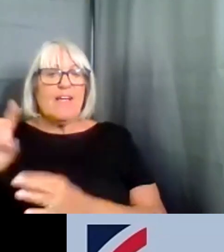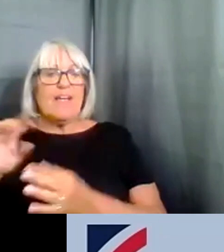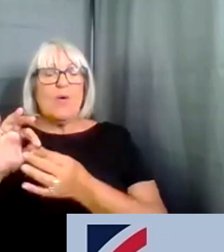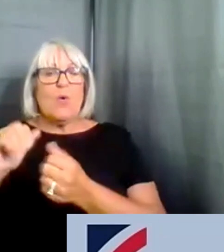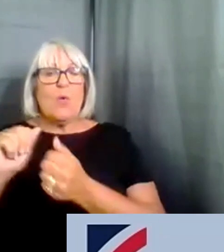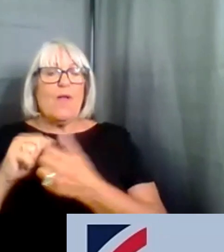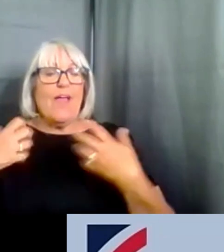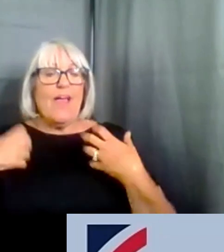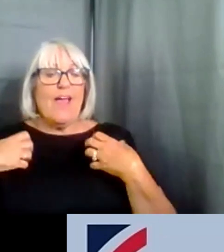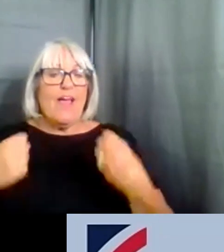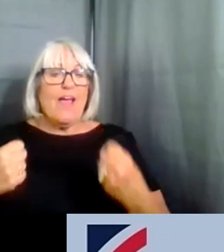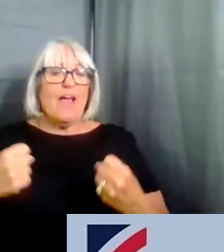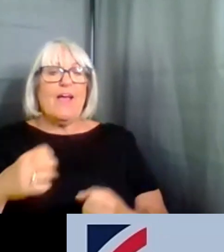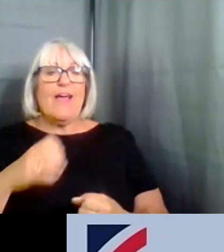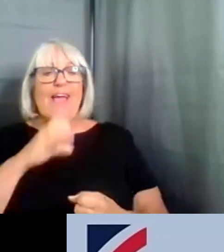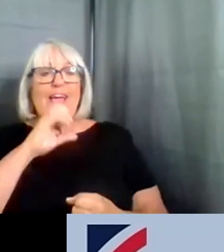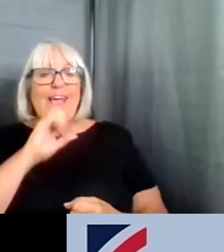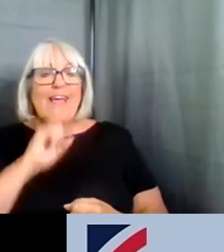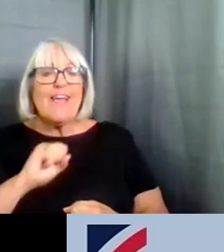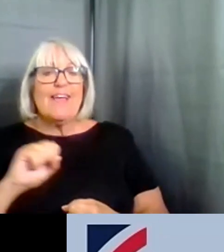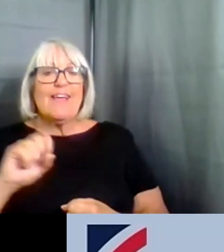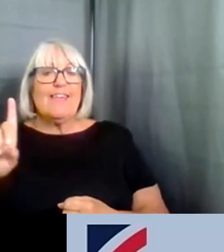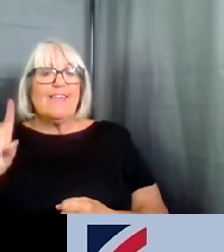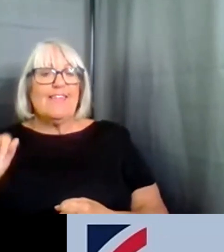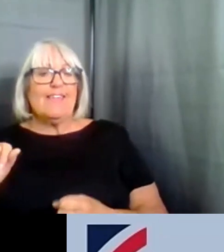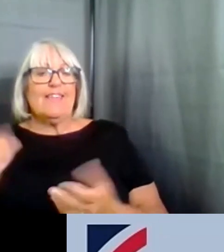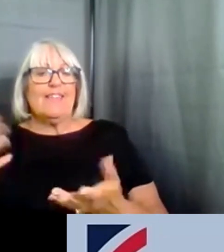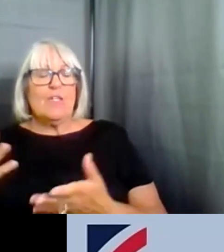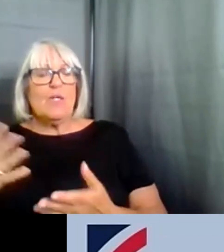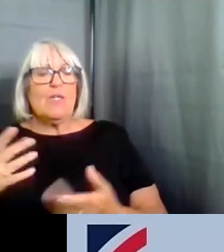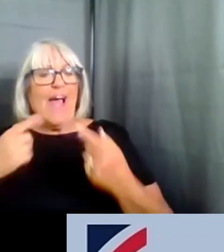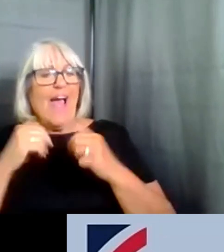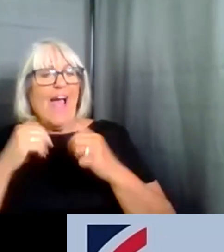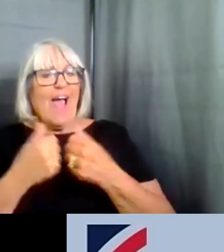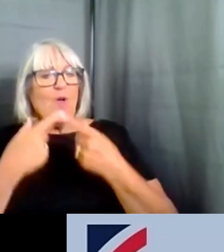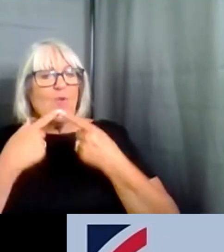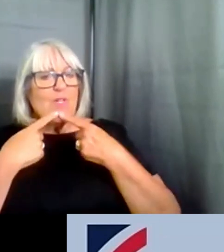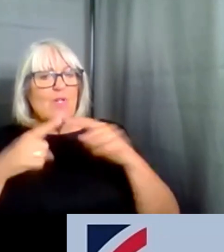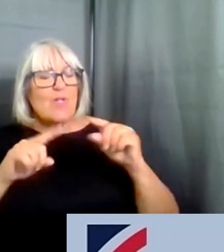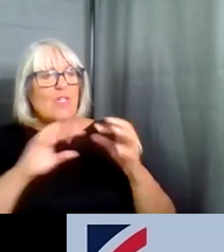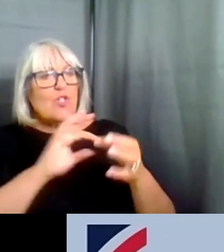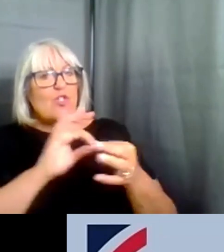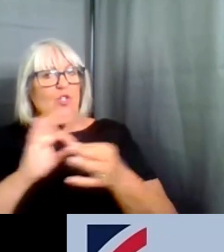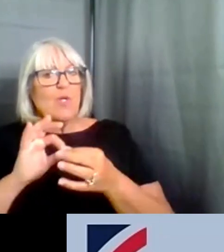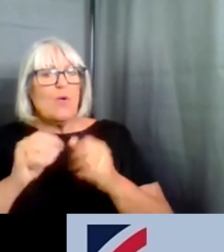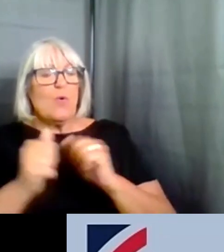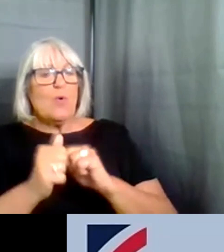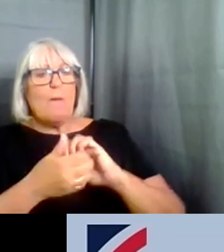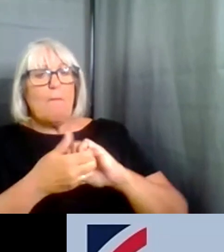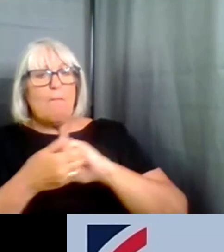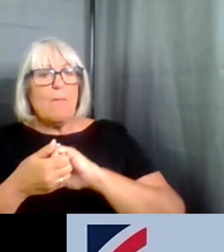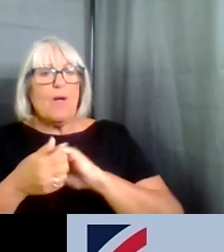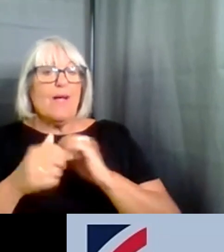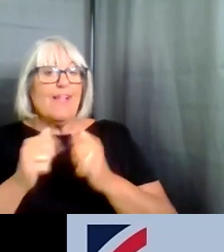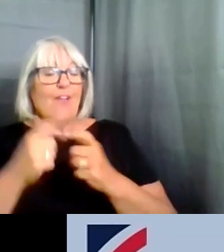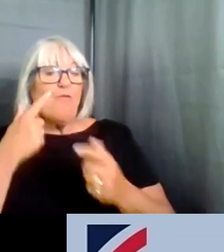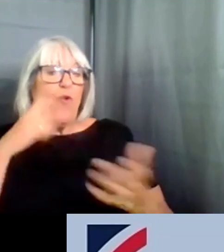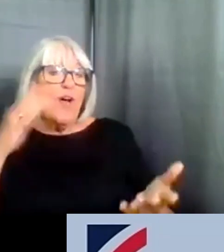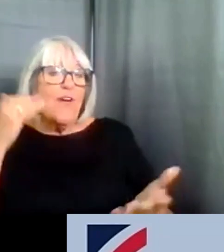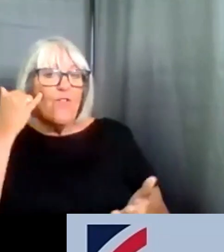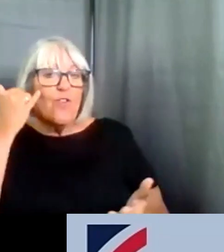come together in partnership with labor and workforce to support the direct care workforce, such as through apprenticeship opportunities, for